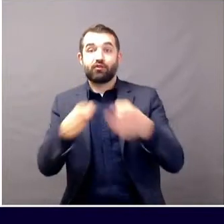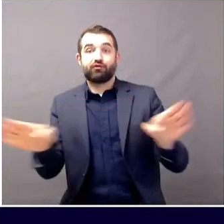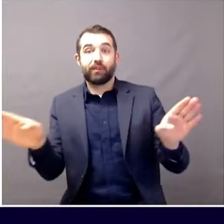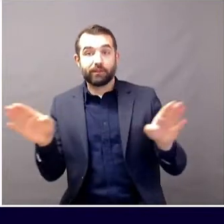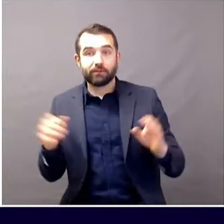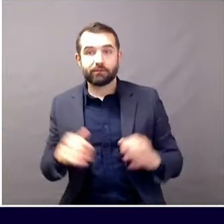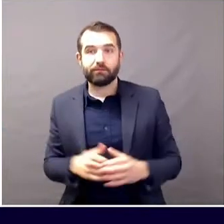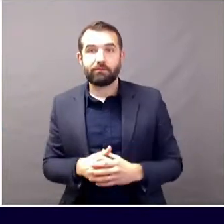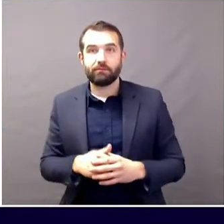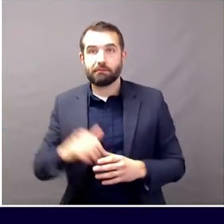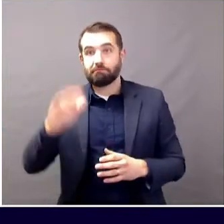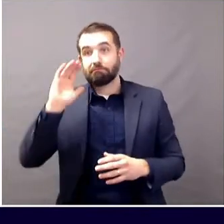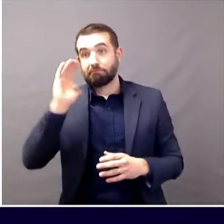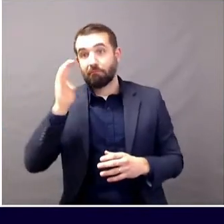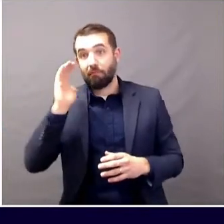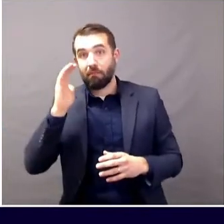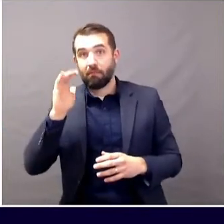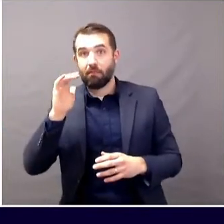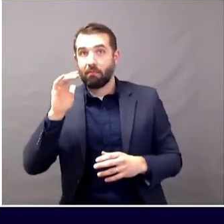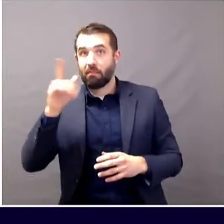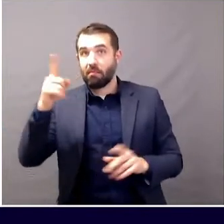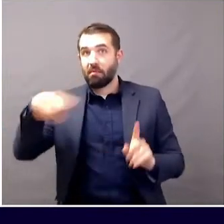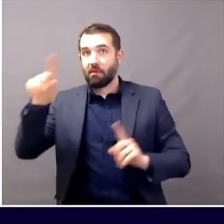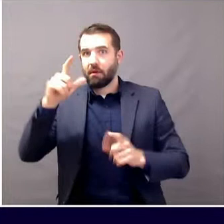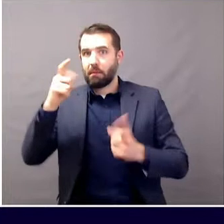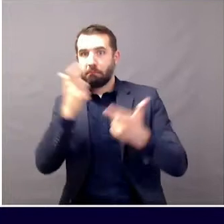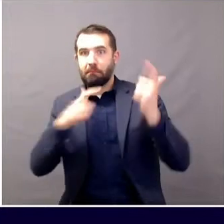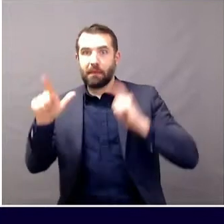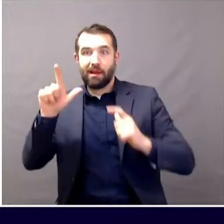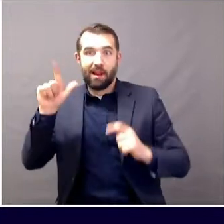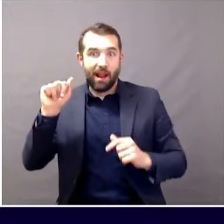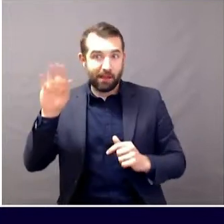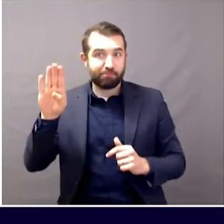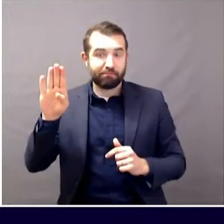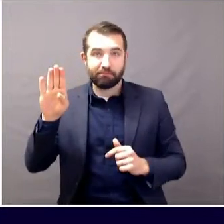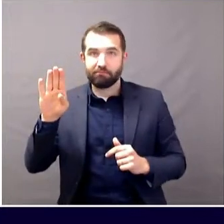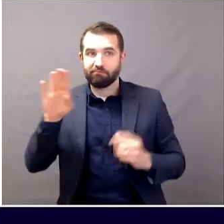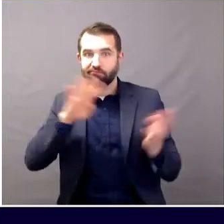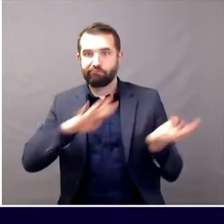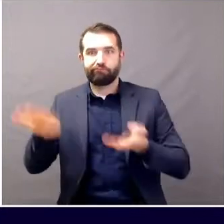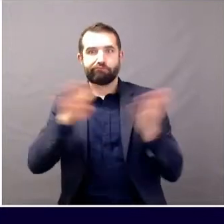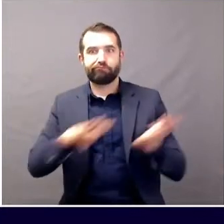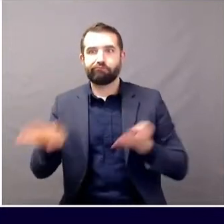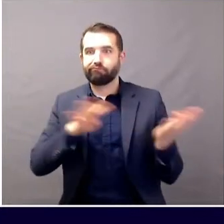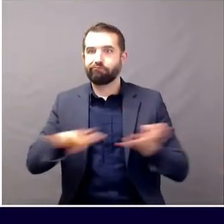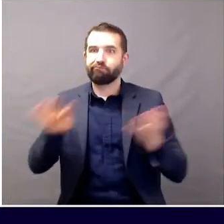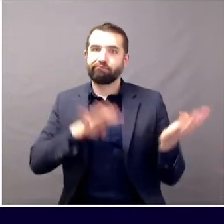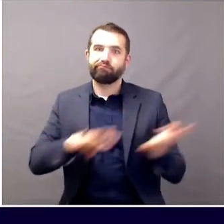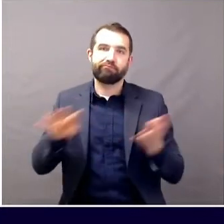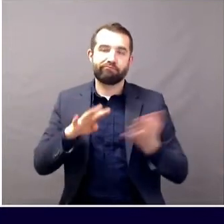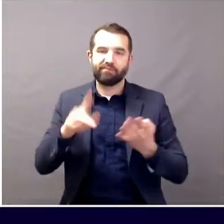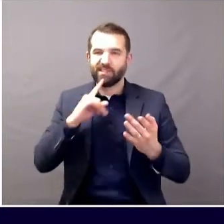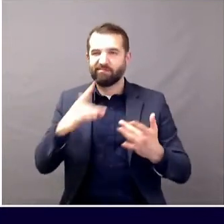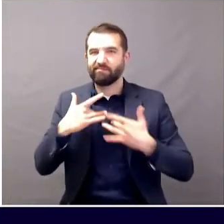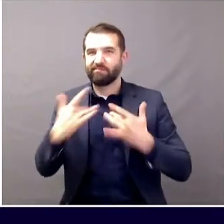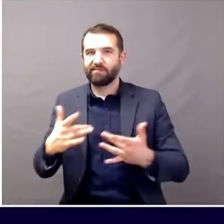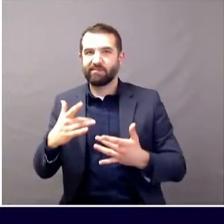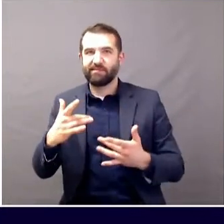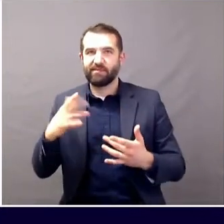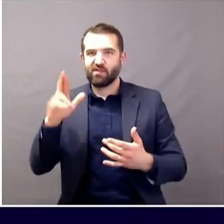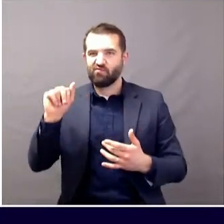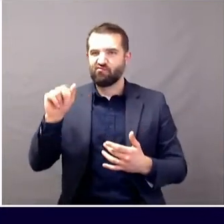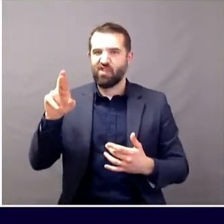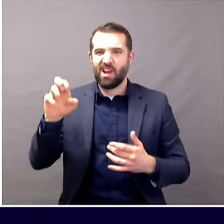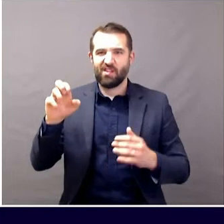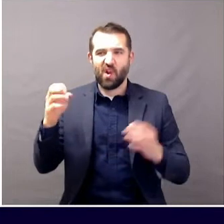that operate at this level with this type of samples at this caliber usually don't take many days off. So I'm not